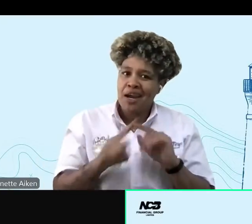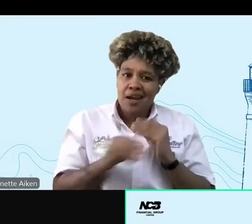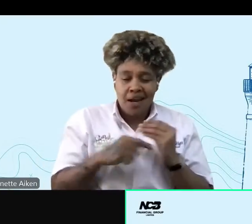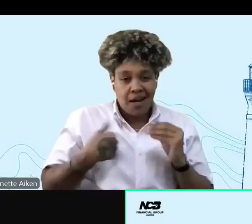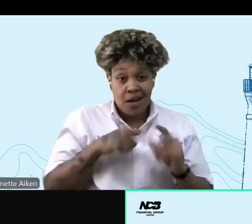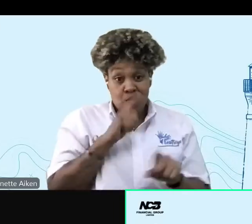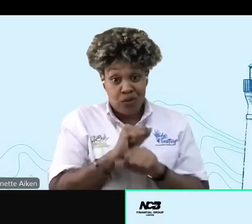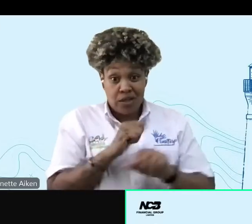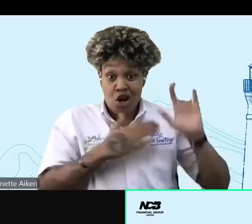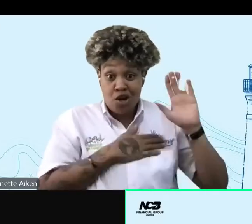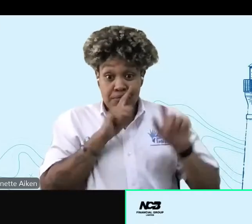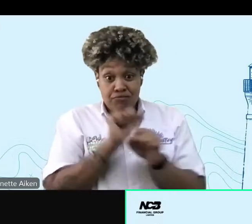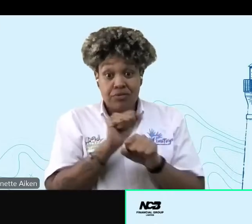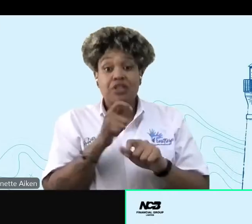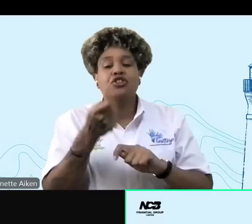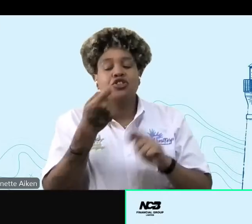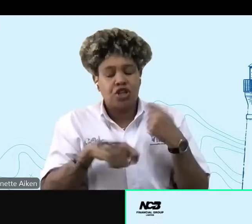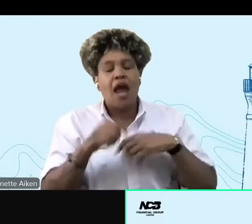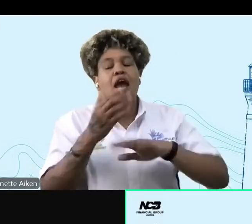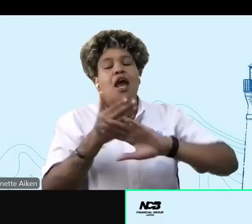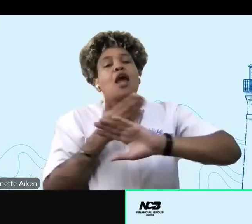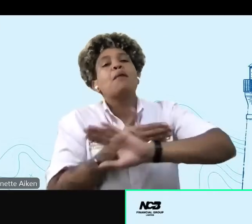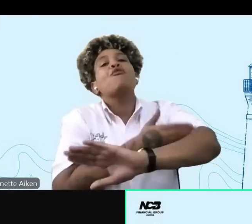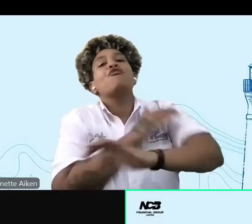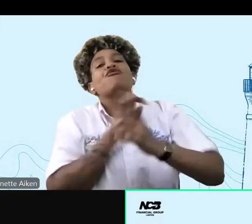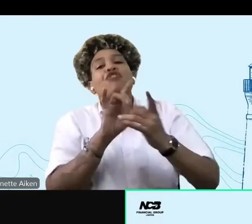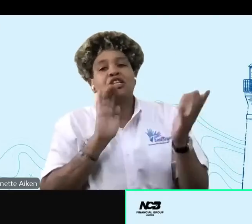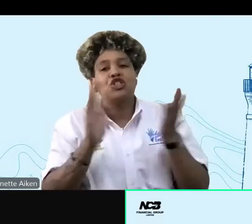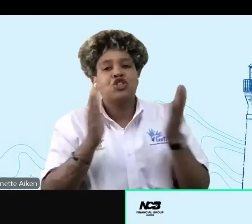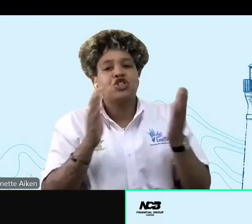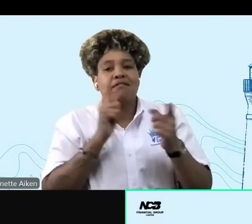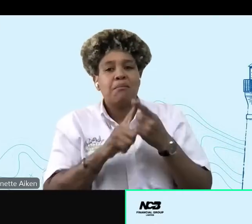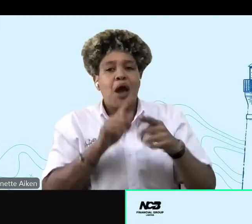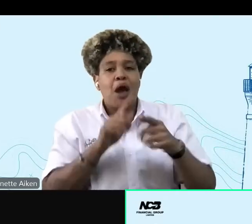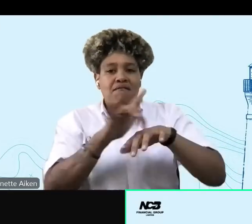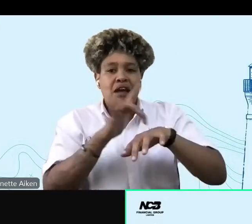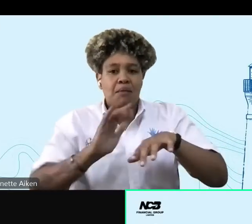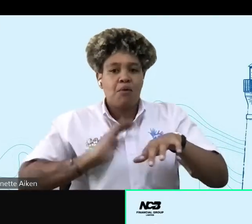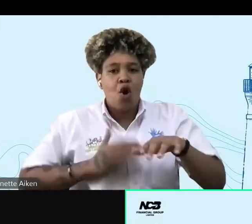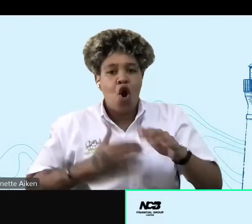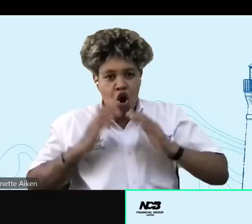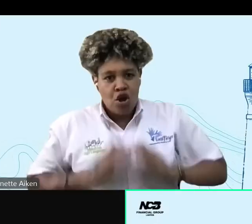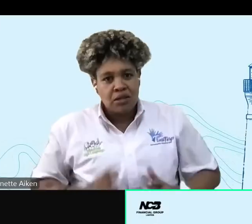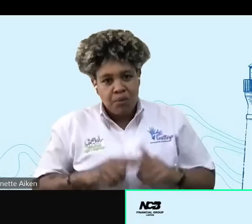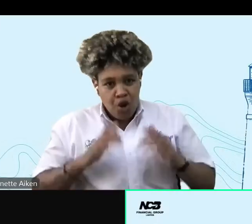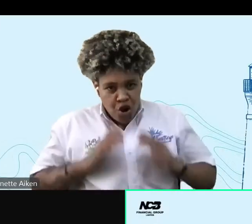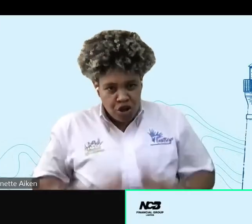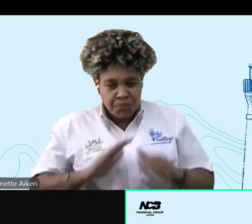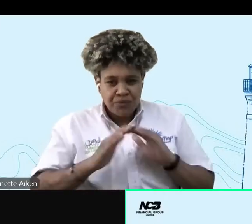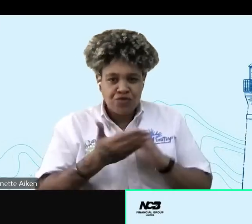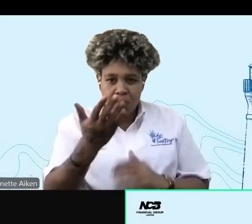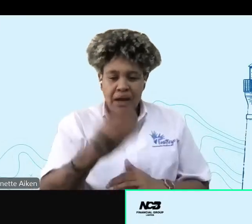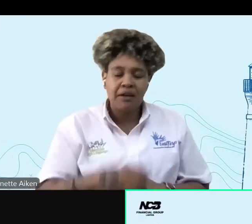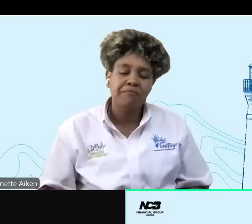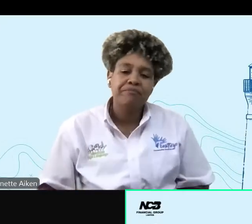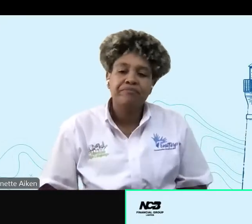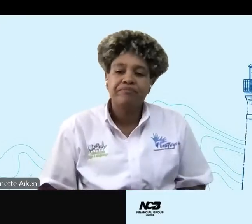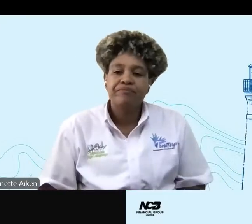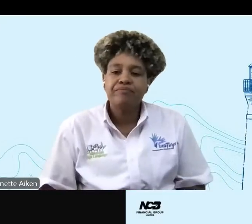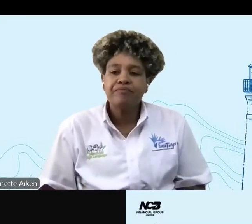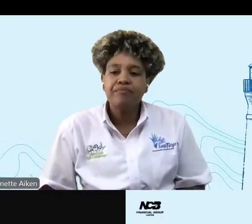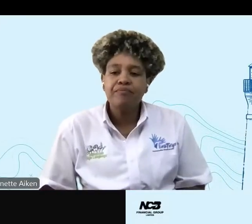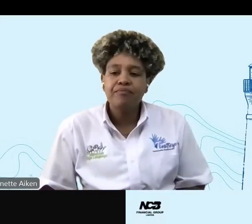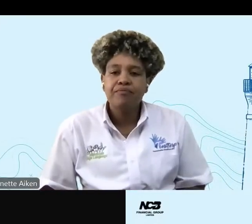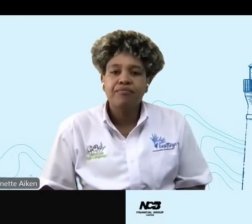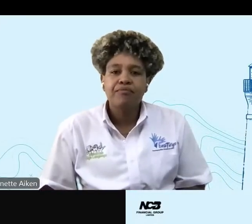committed to continuing to improve on the service and the availability to our customers and customers of Jamaica. All